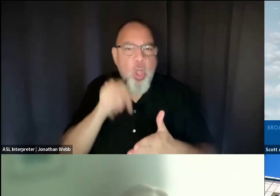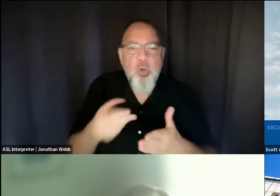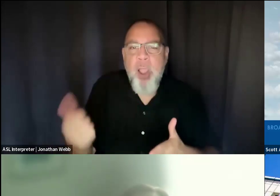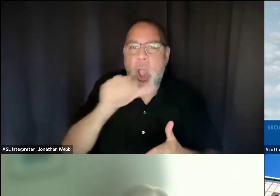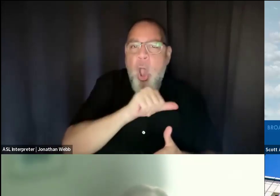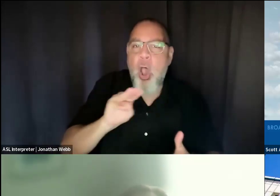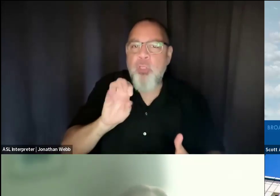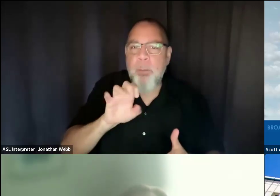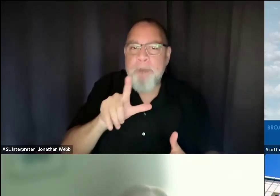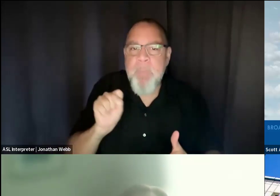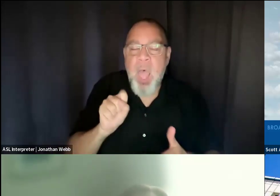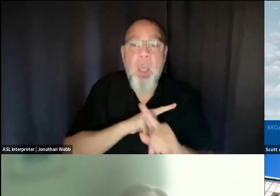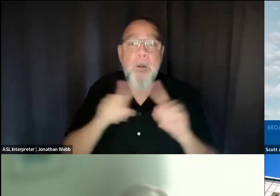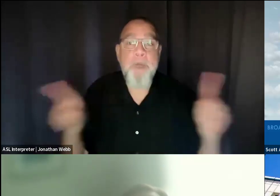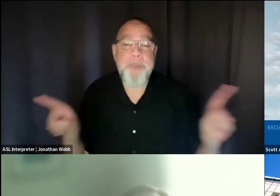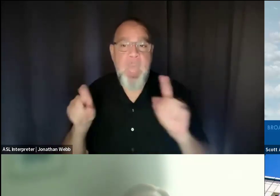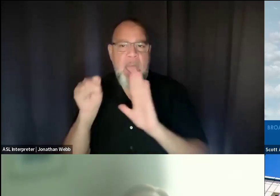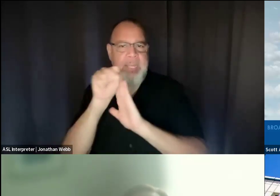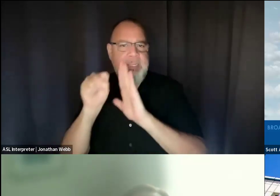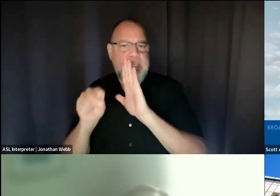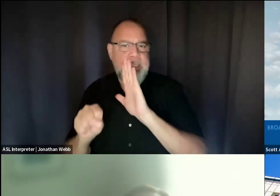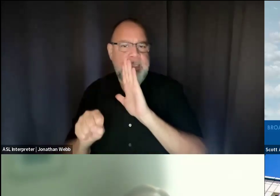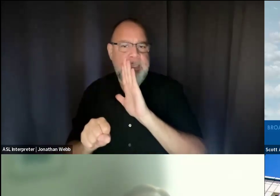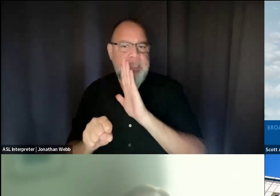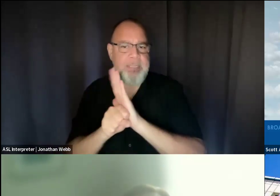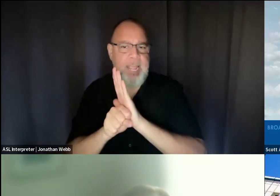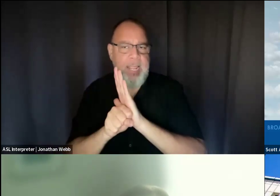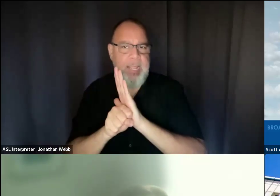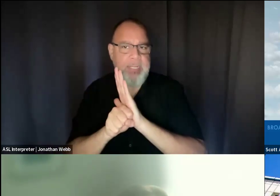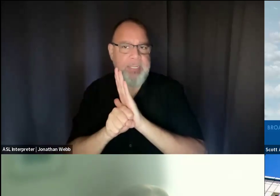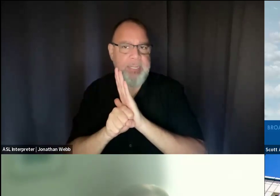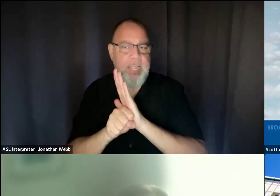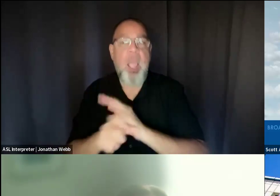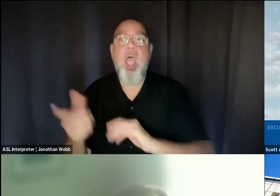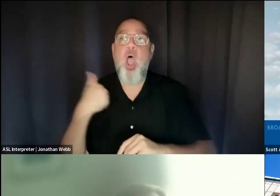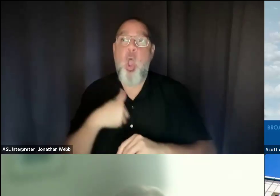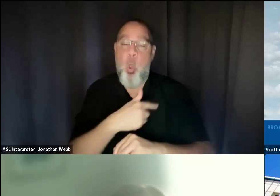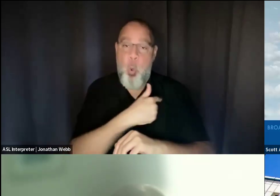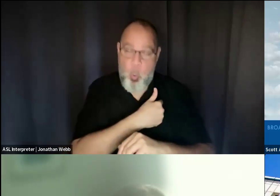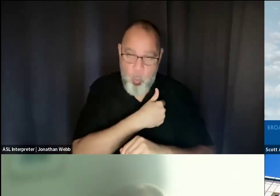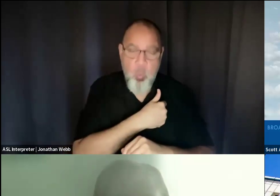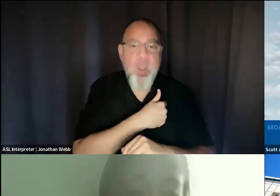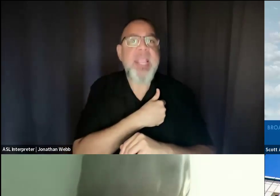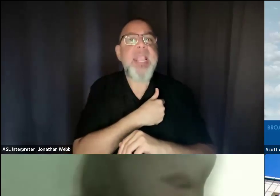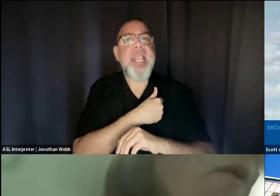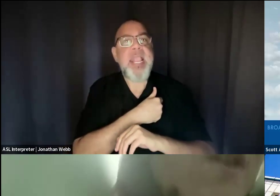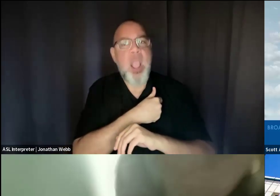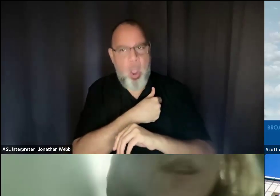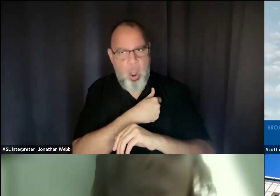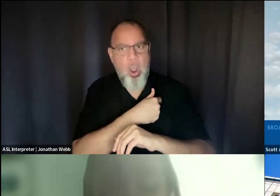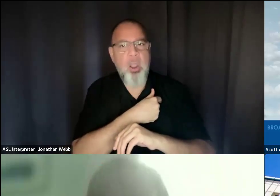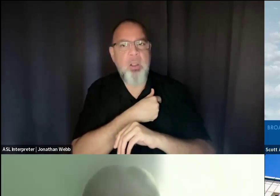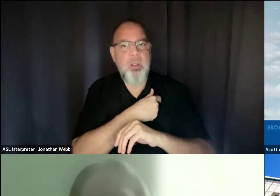as part of, in terms of the state, last thing I'll say on that is, we are constantly, Katie shared one tool, but we're constantly working